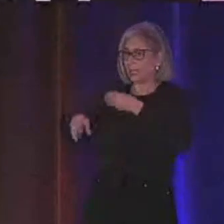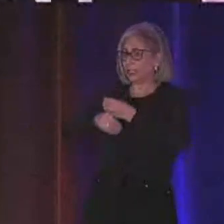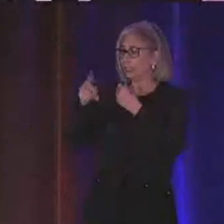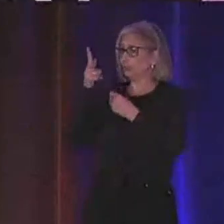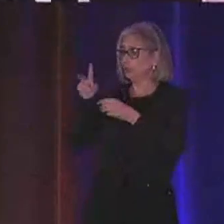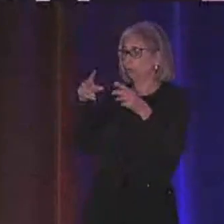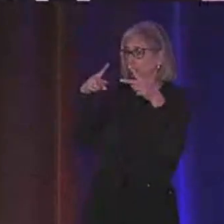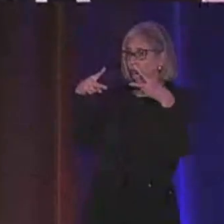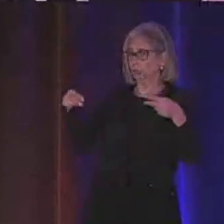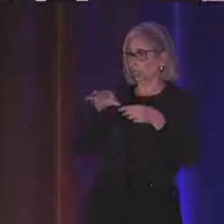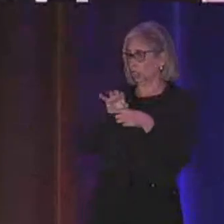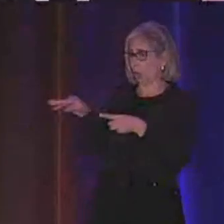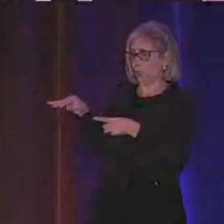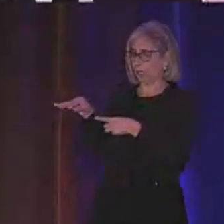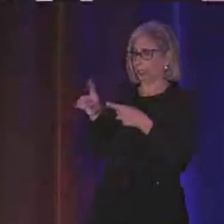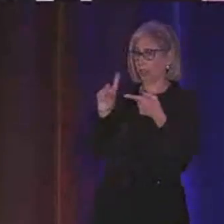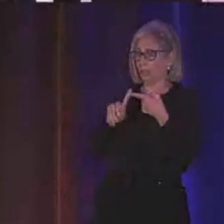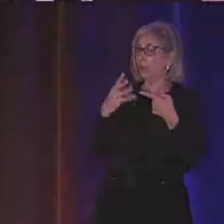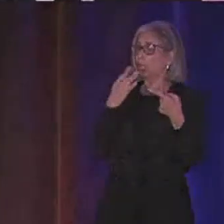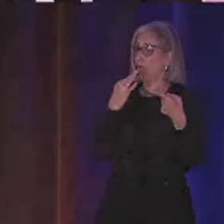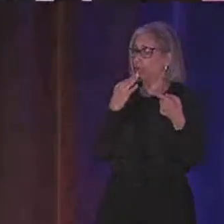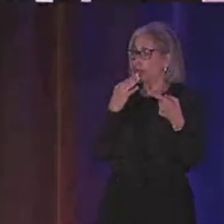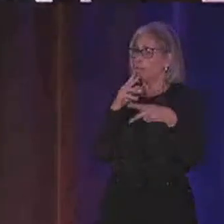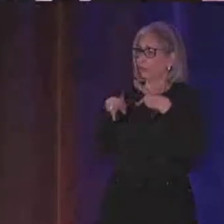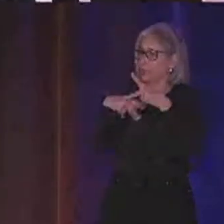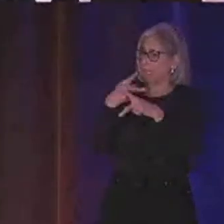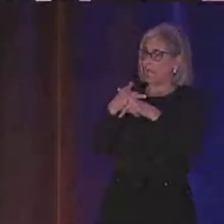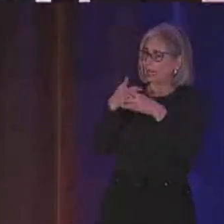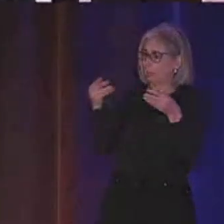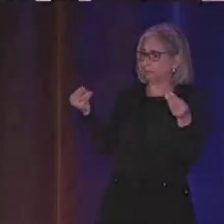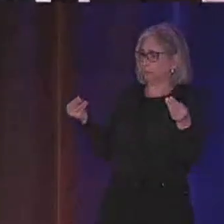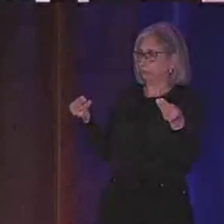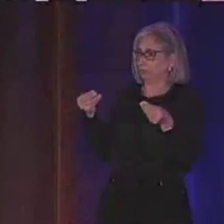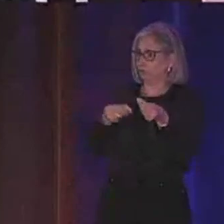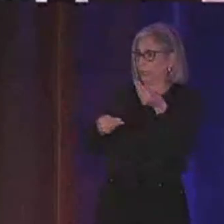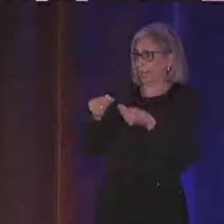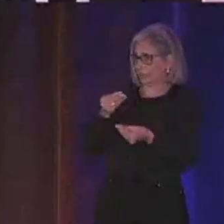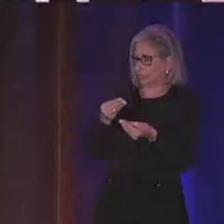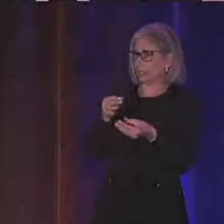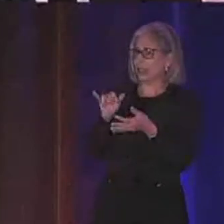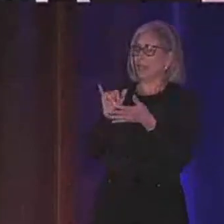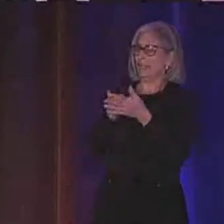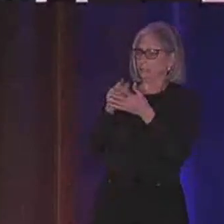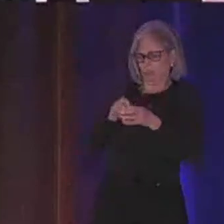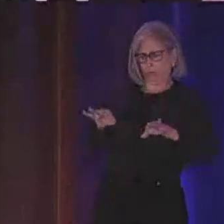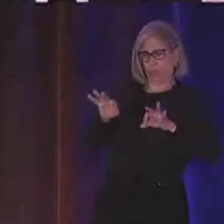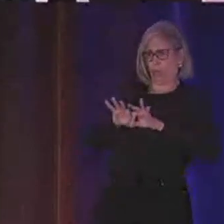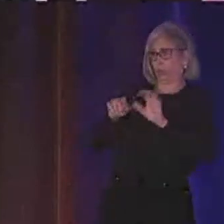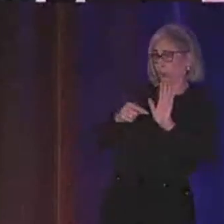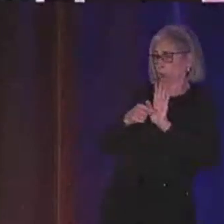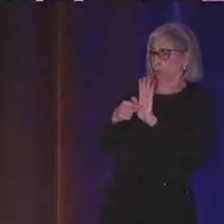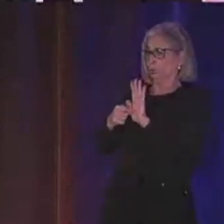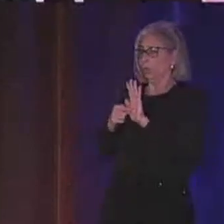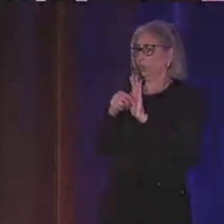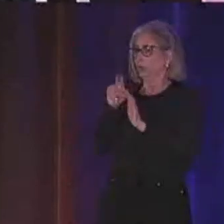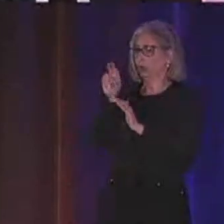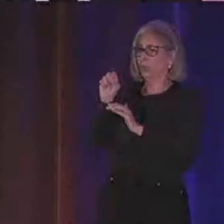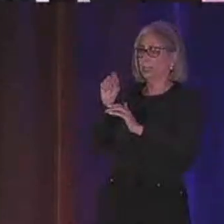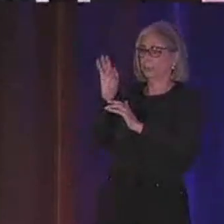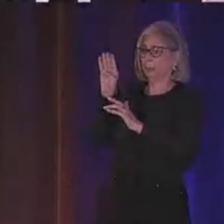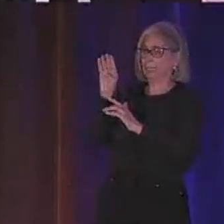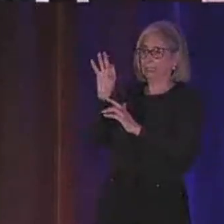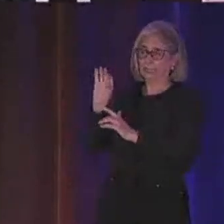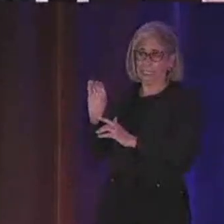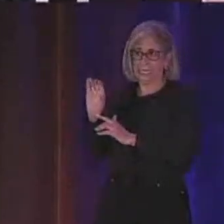here. One is color for the type of transaction, right? So for Visa, it was important to highlight USDC, NFTs,